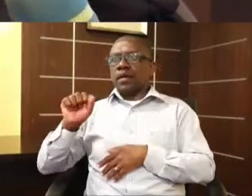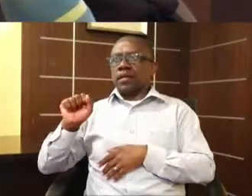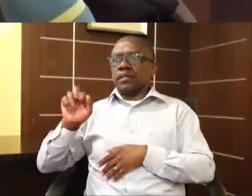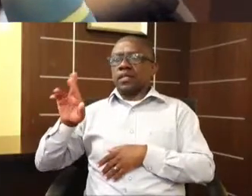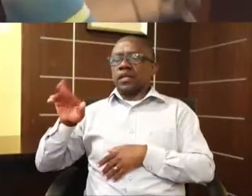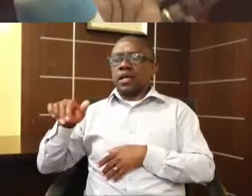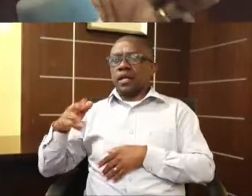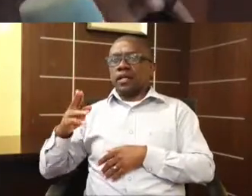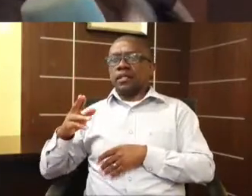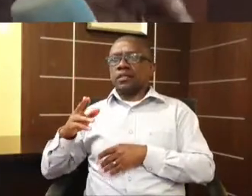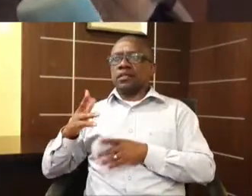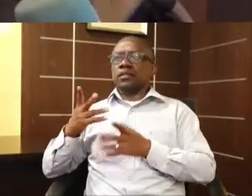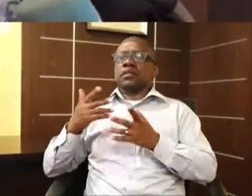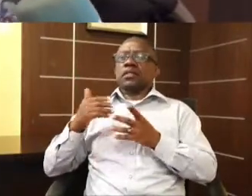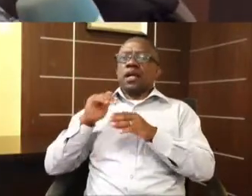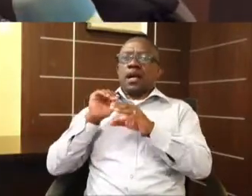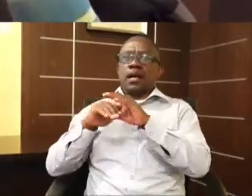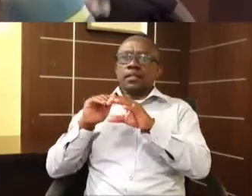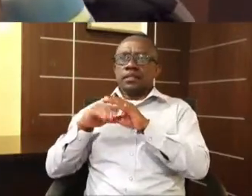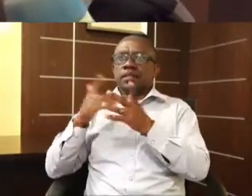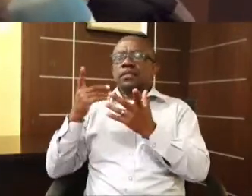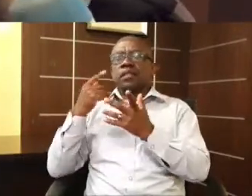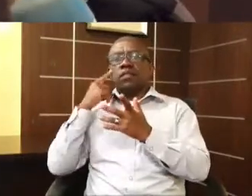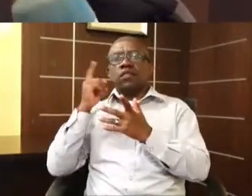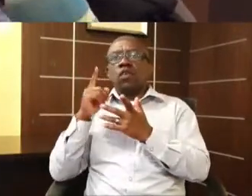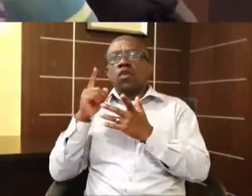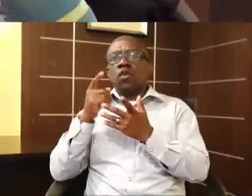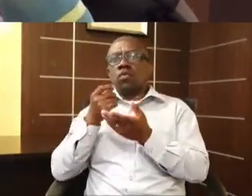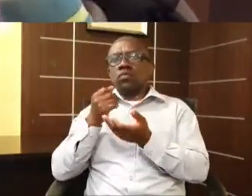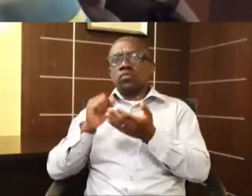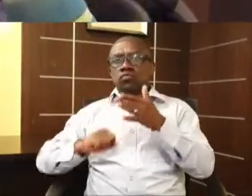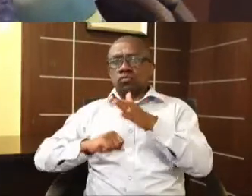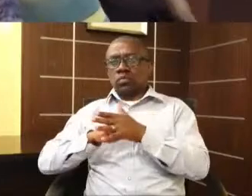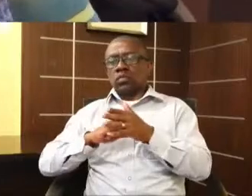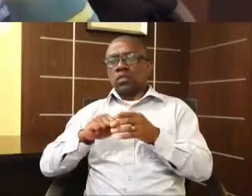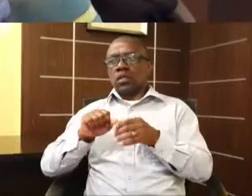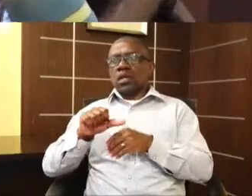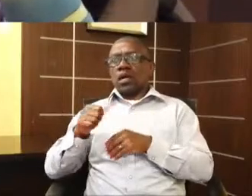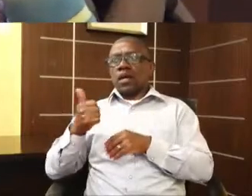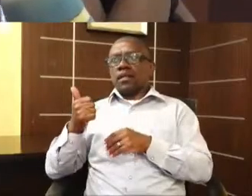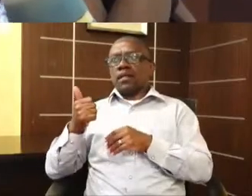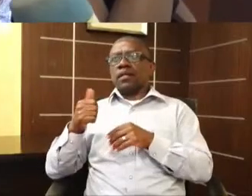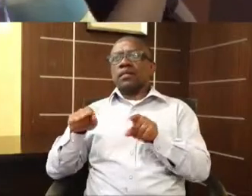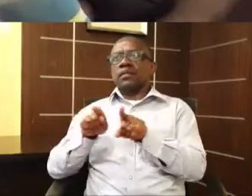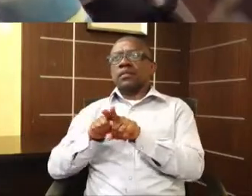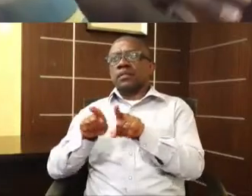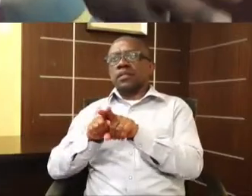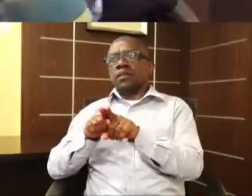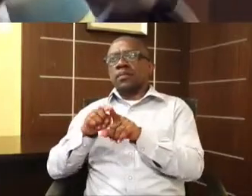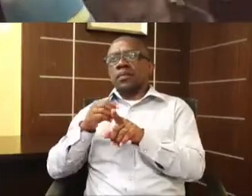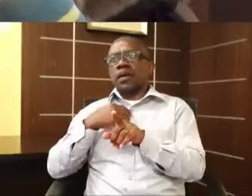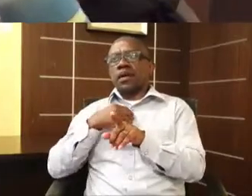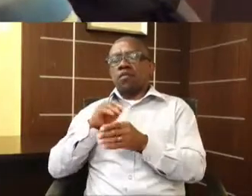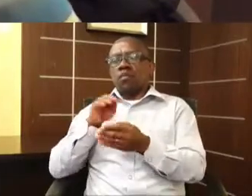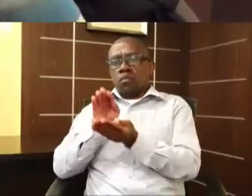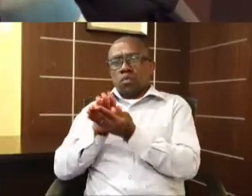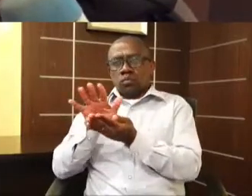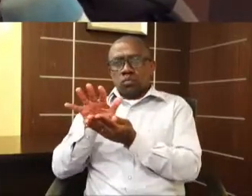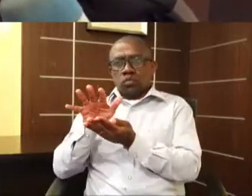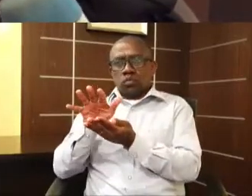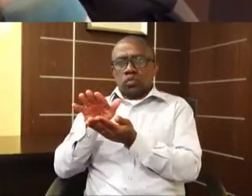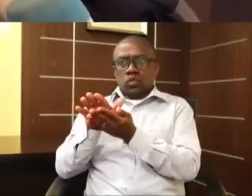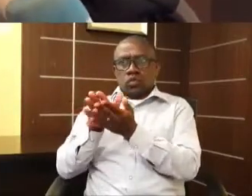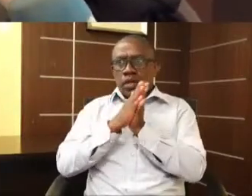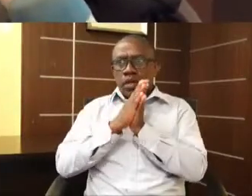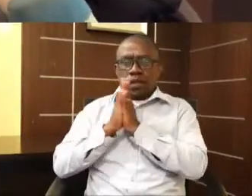contraception, access to post-abortion contraception, and all that. So they've been put together based on that, and I think